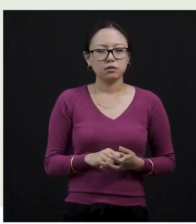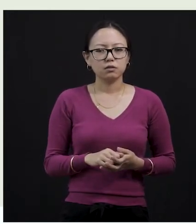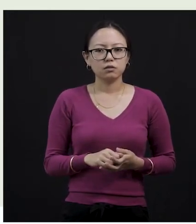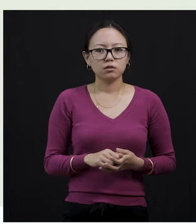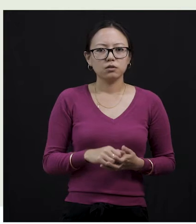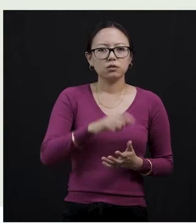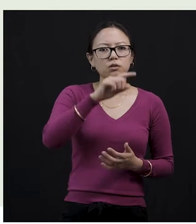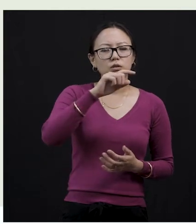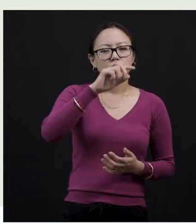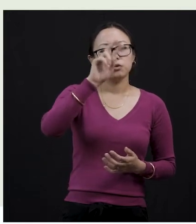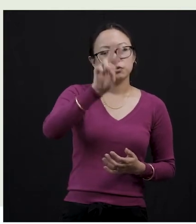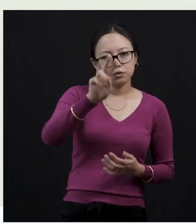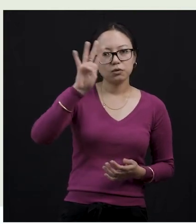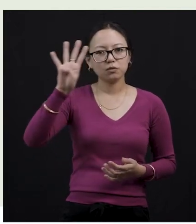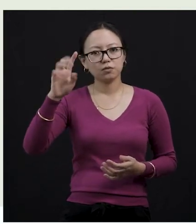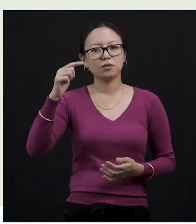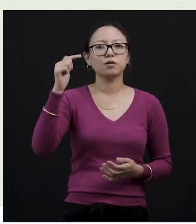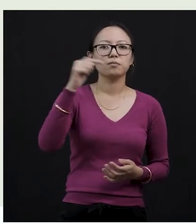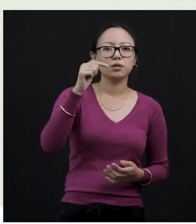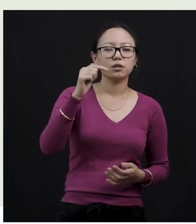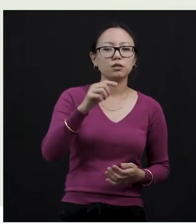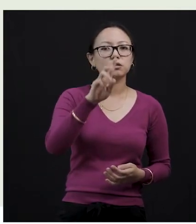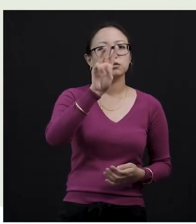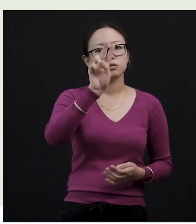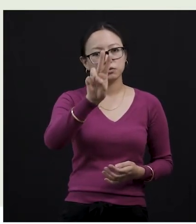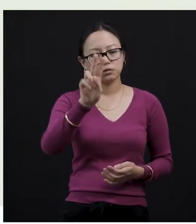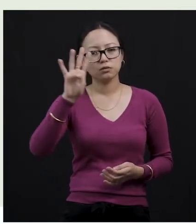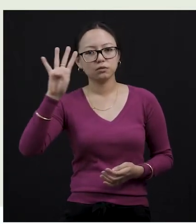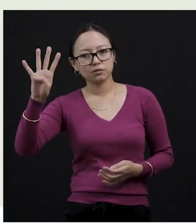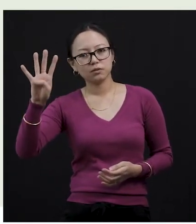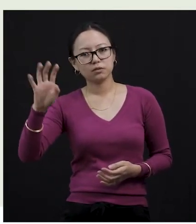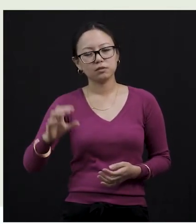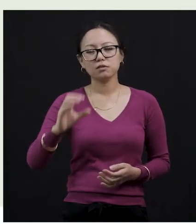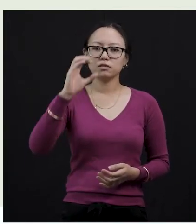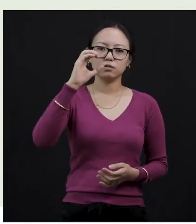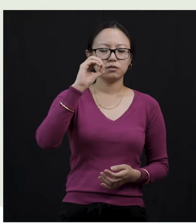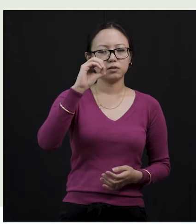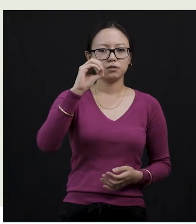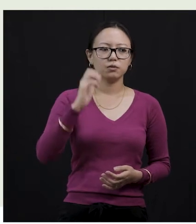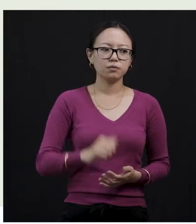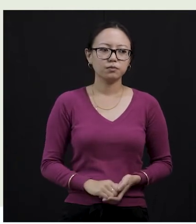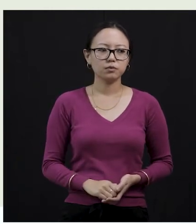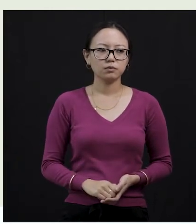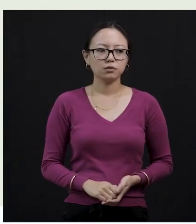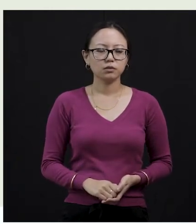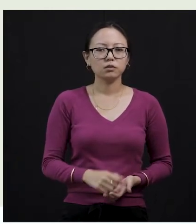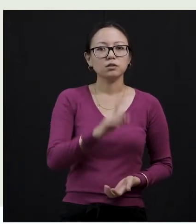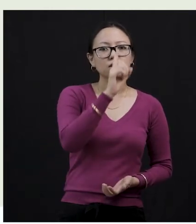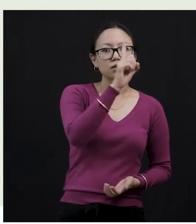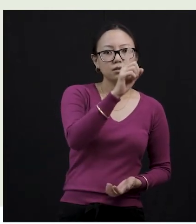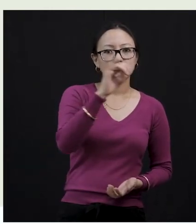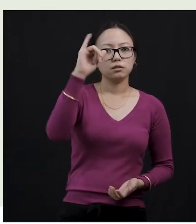So 24 minus 24, it will be 0, right? Okay, the another one we have